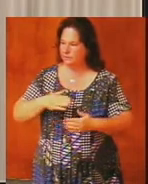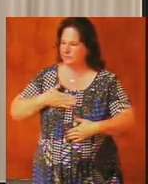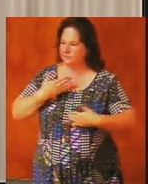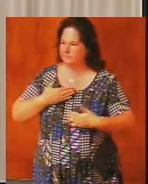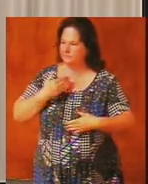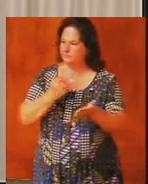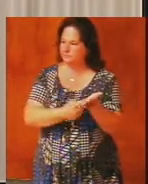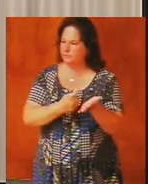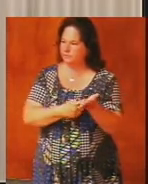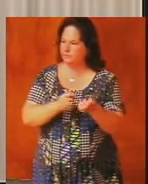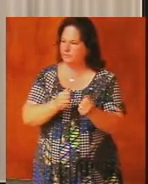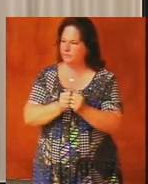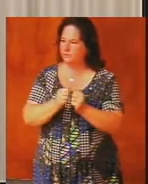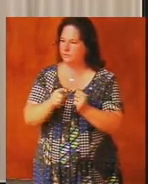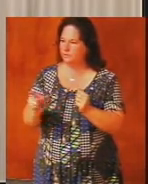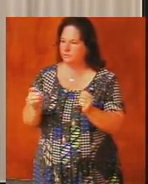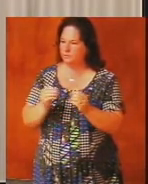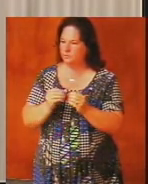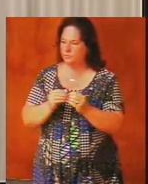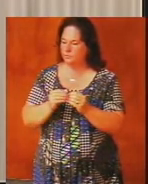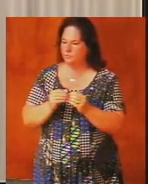further about that.